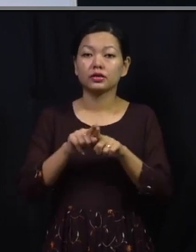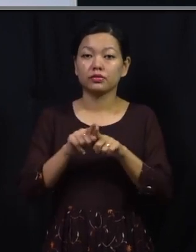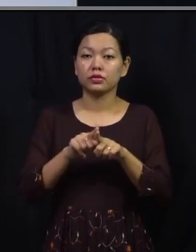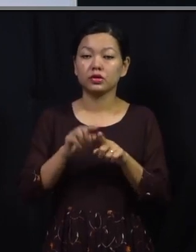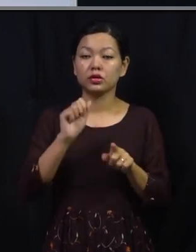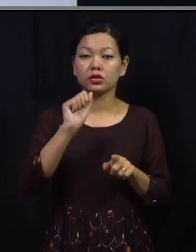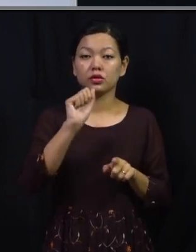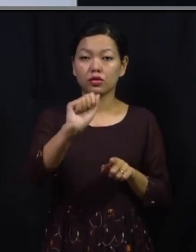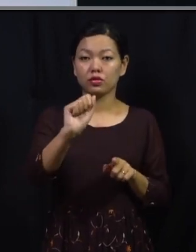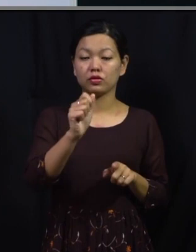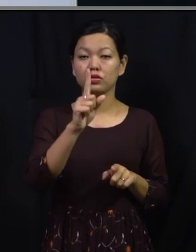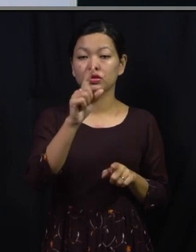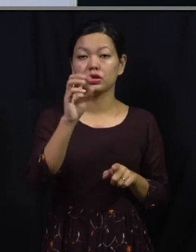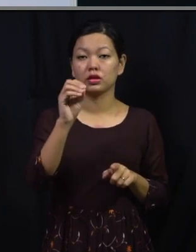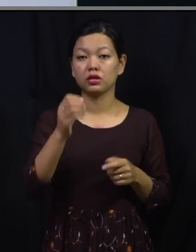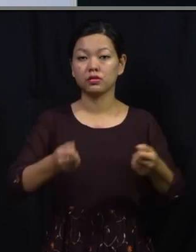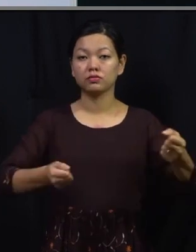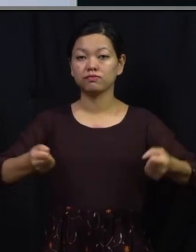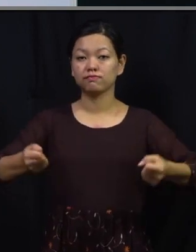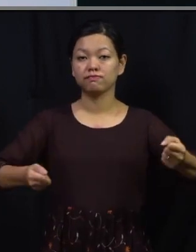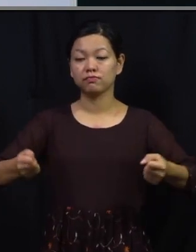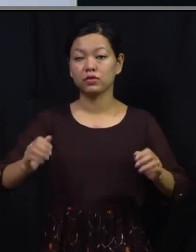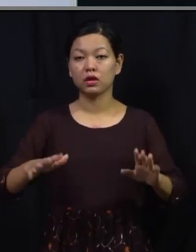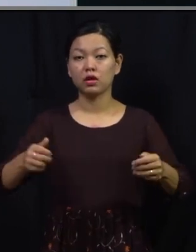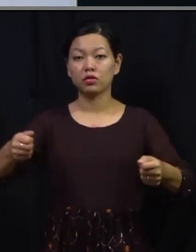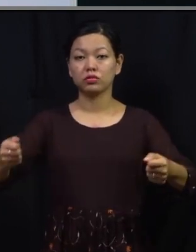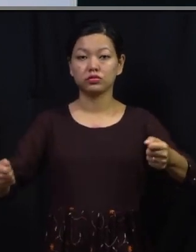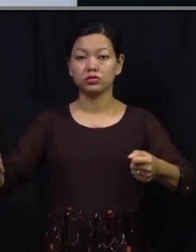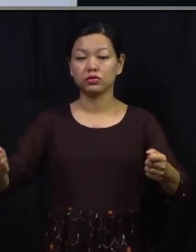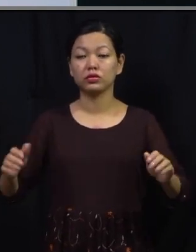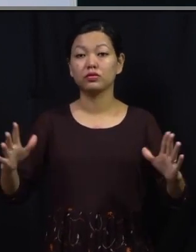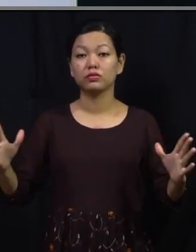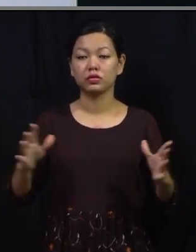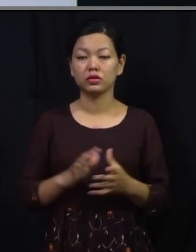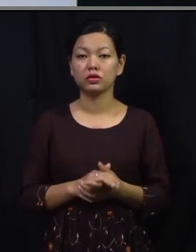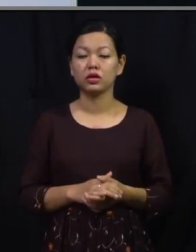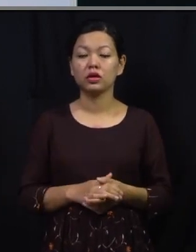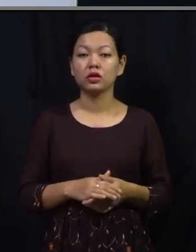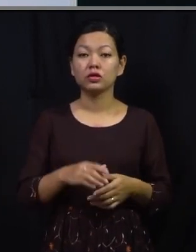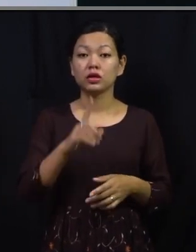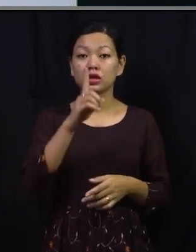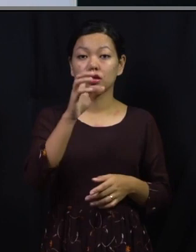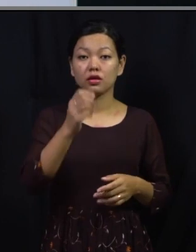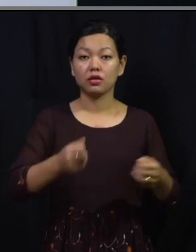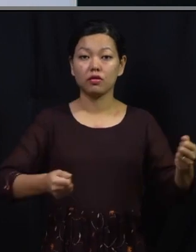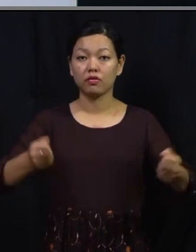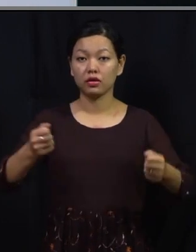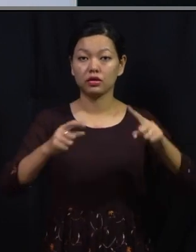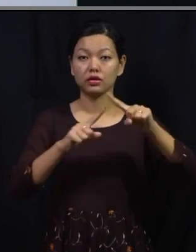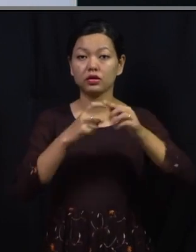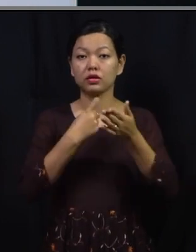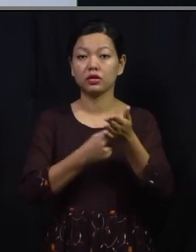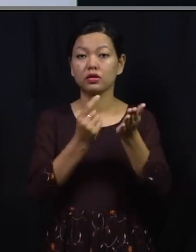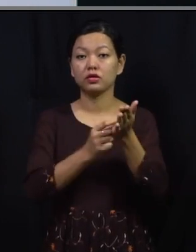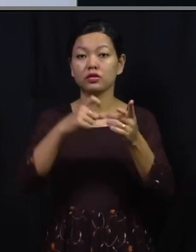have 10 trucks which those 10 trucks are your asset, and if you turn it into a monetary value, each